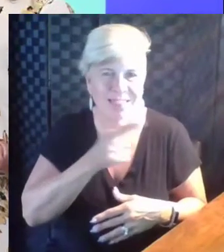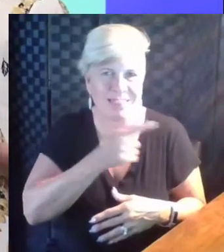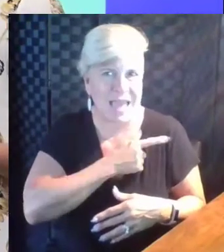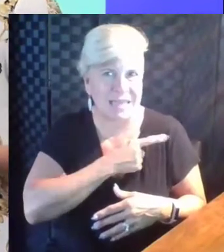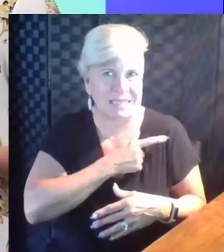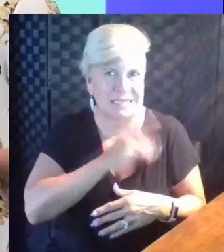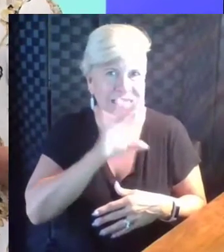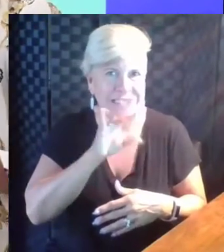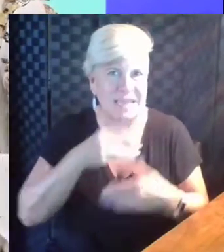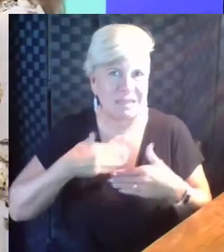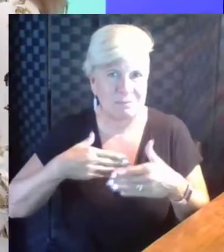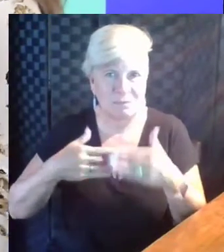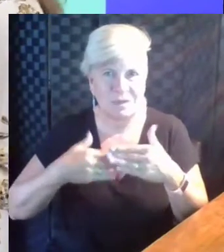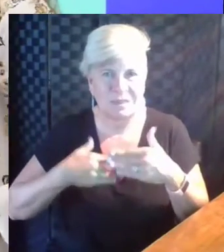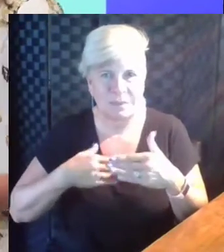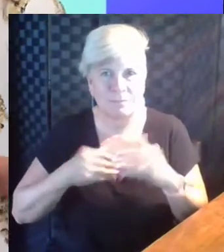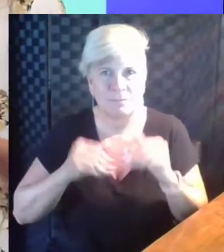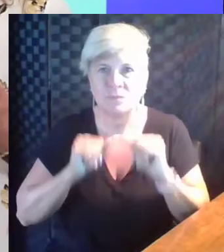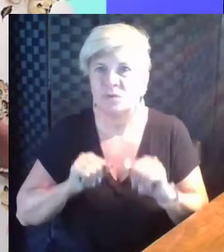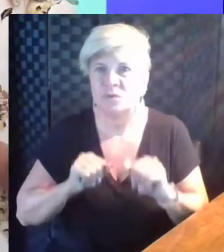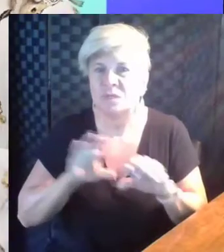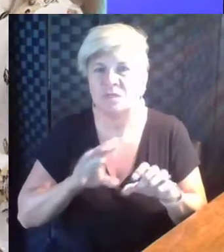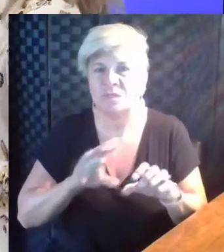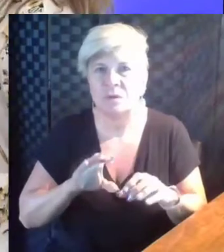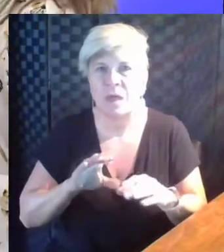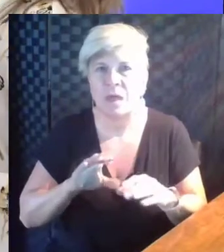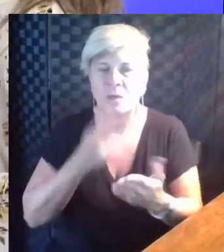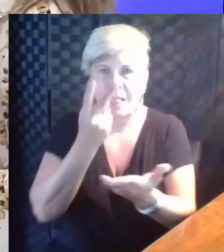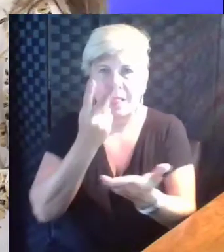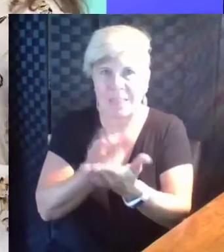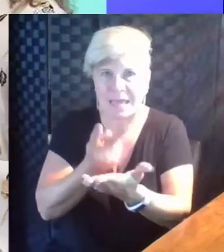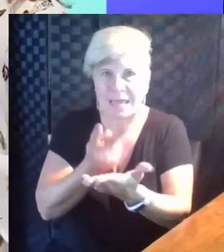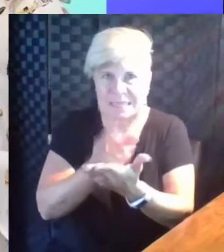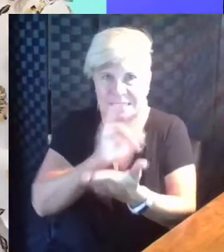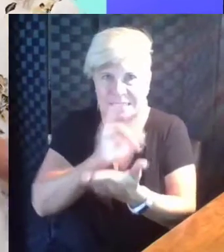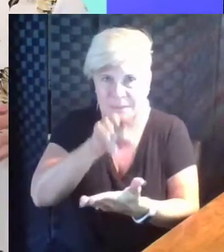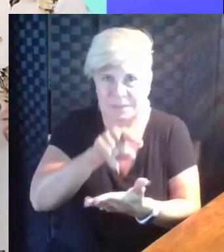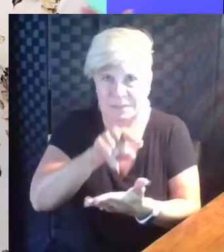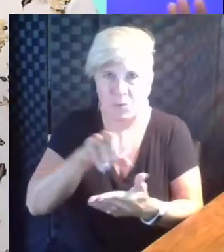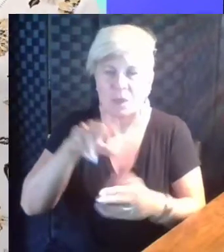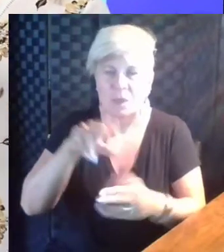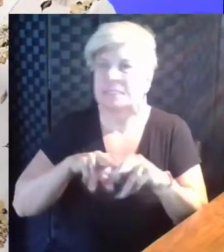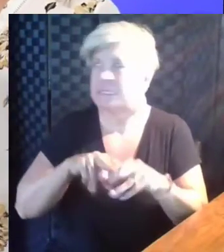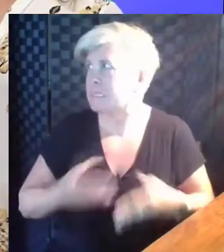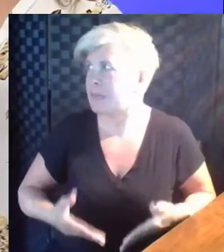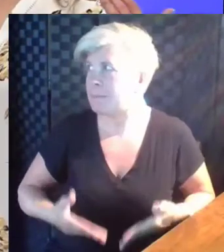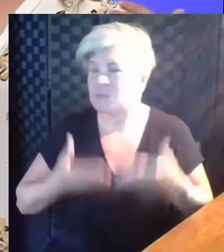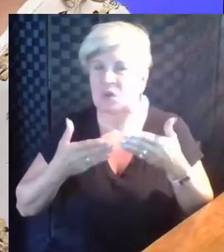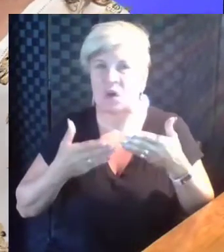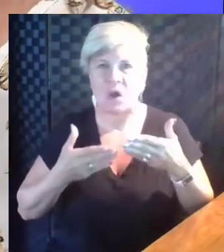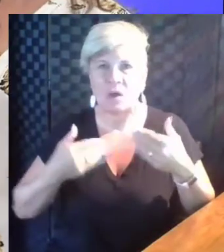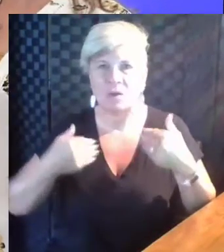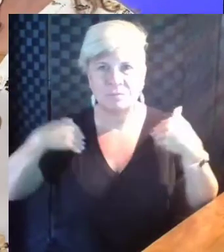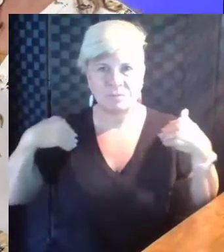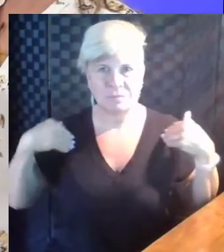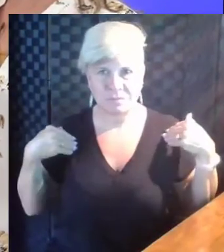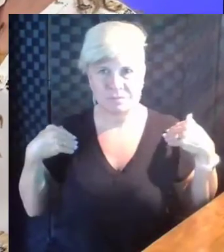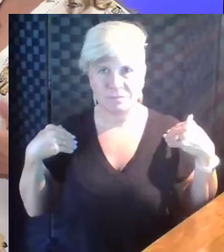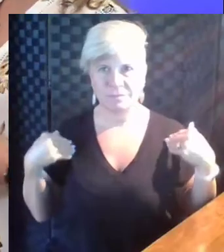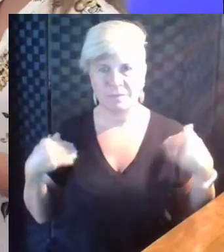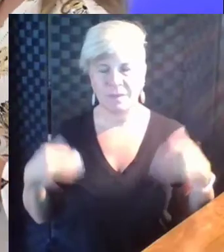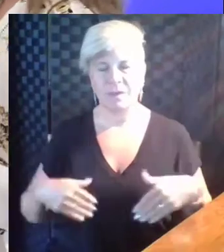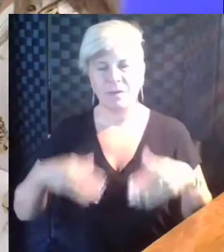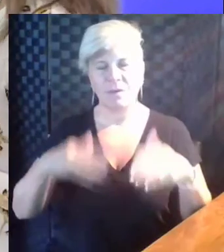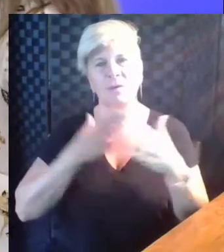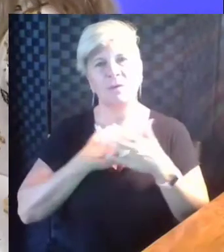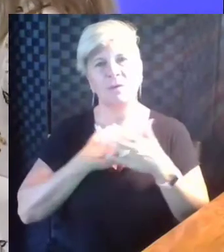lazy 8 breathing. This one you can do laying down like our little guy here, or you can sit up nice and tall with your shoulders back and down and